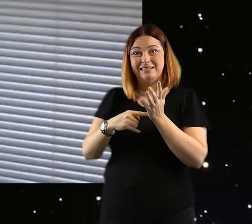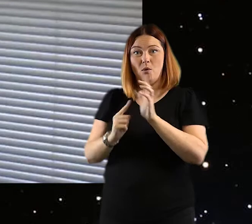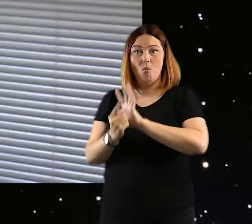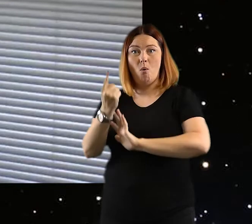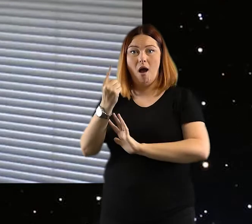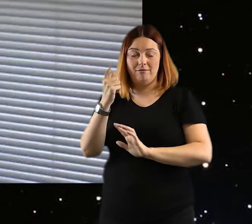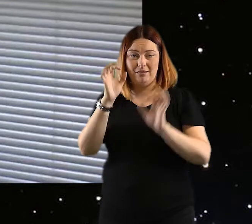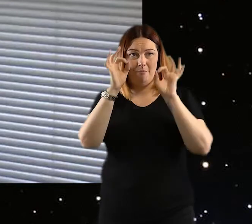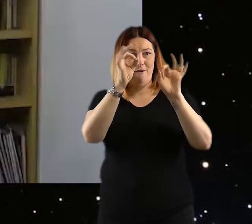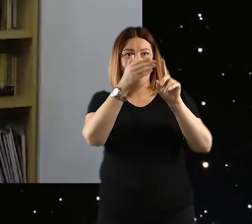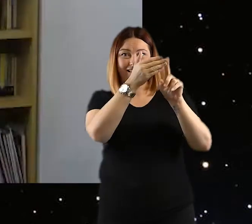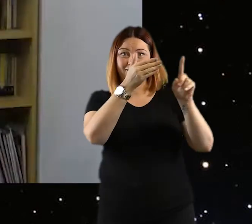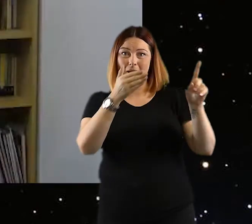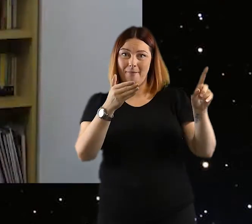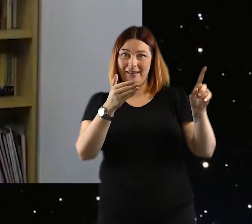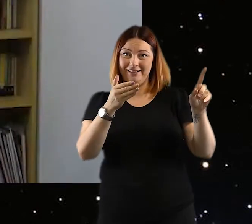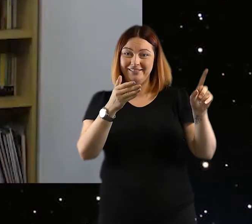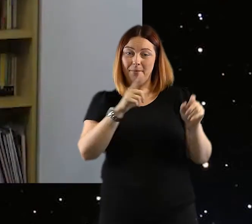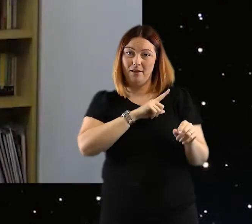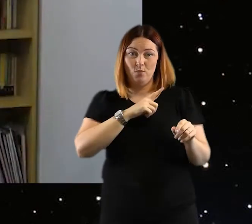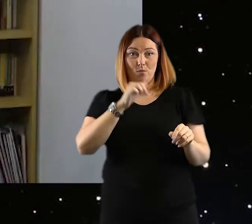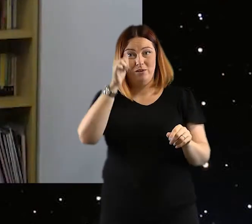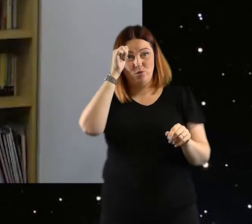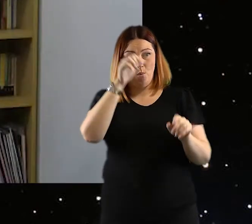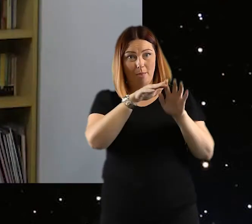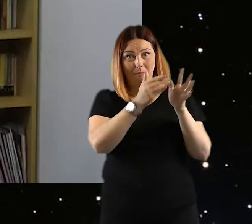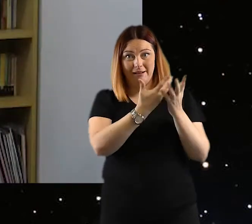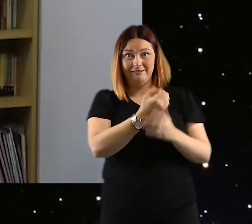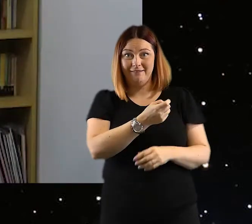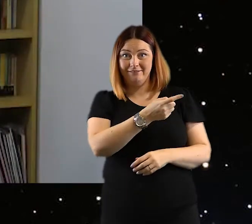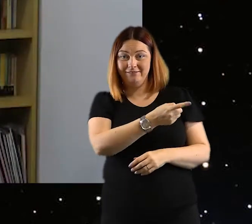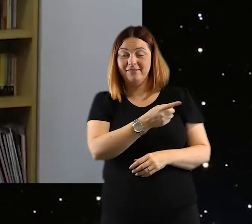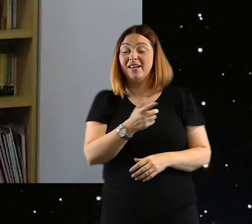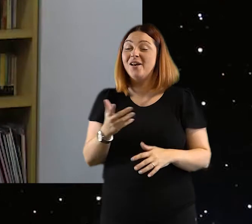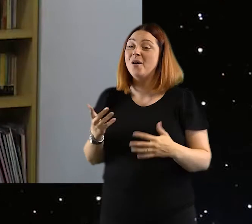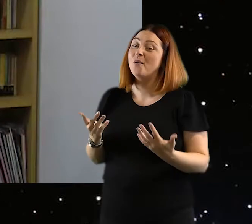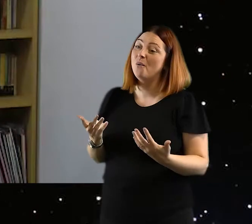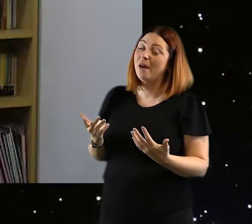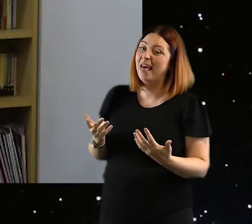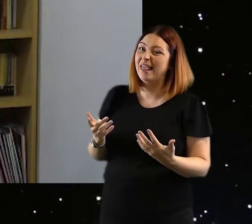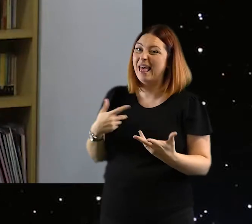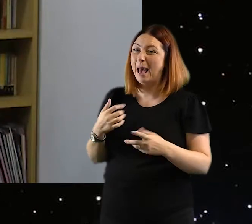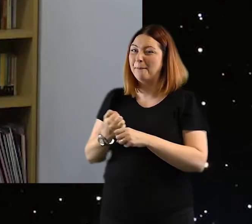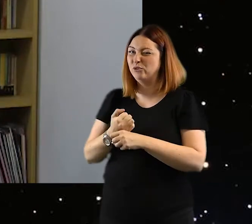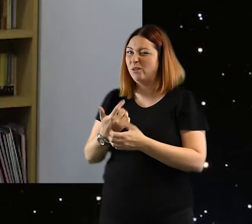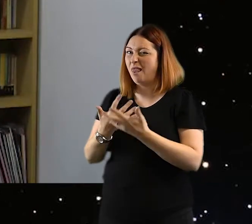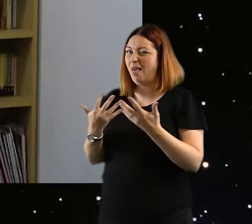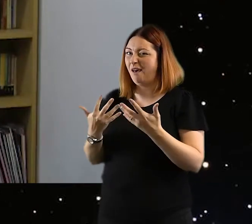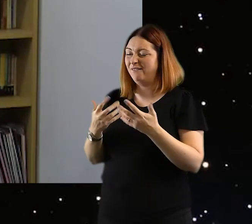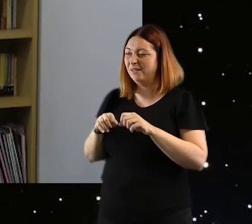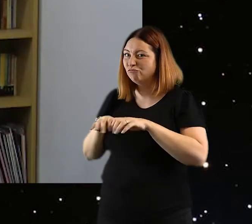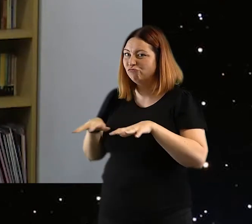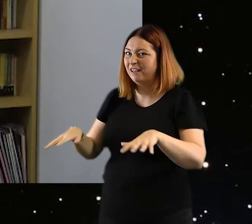is now the prime target? This is now the Centauri, for example, where we know there's one planet. Yeah. I mean, so the